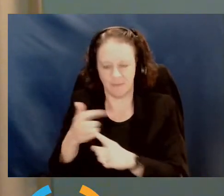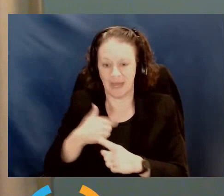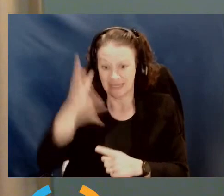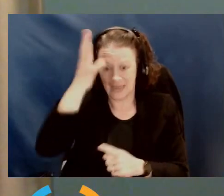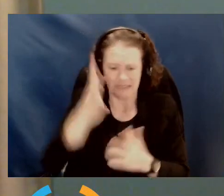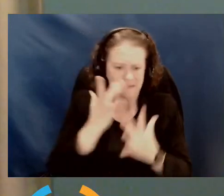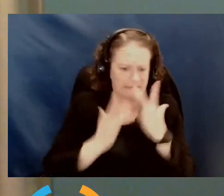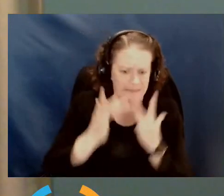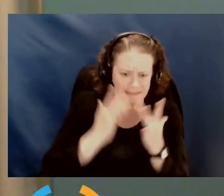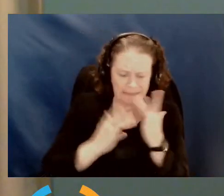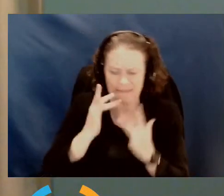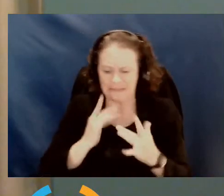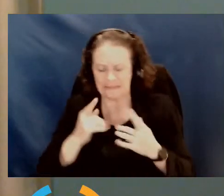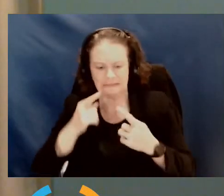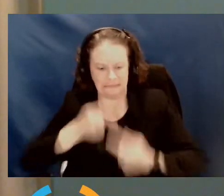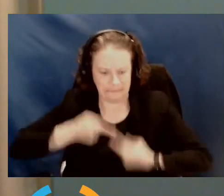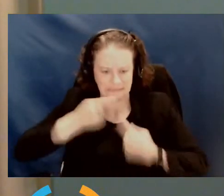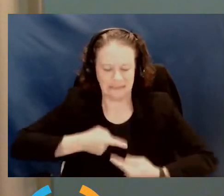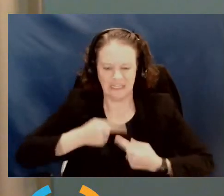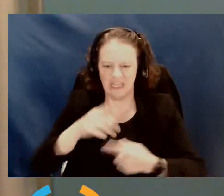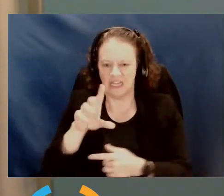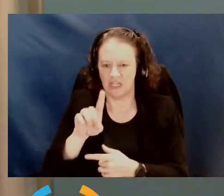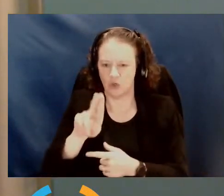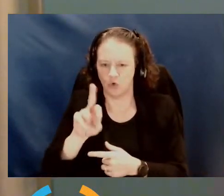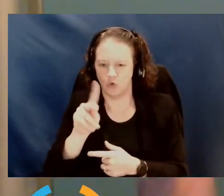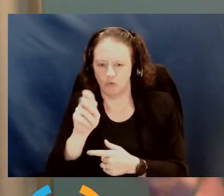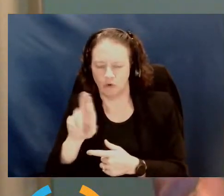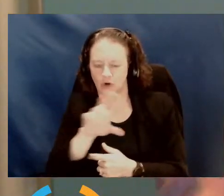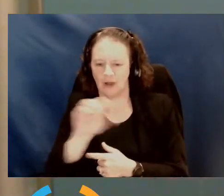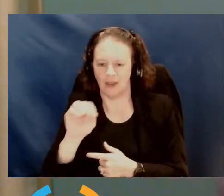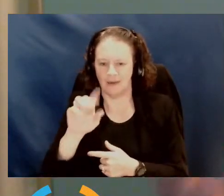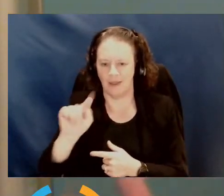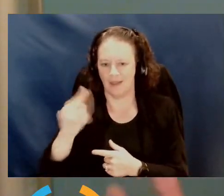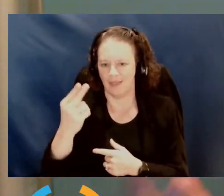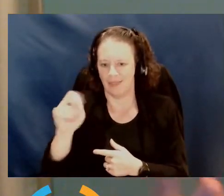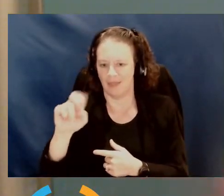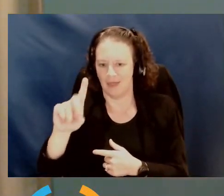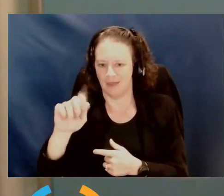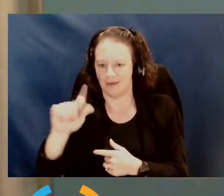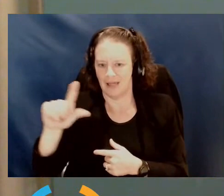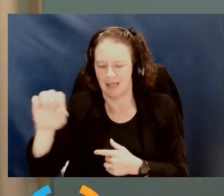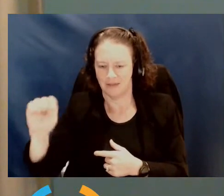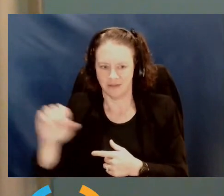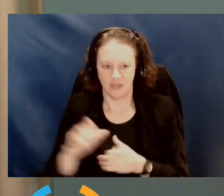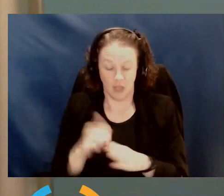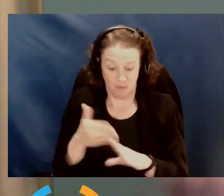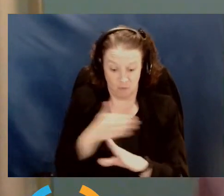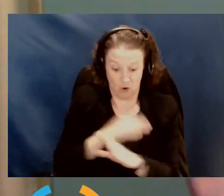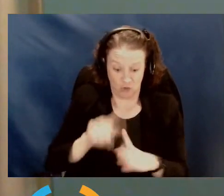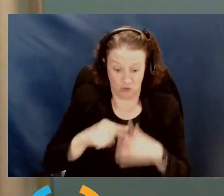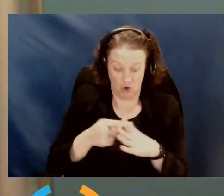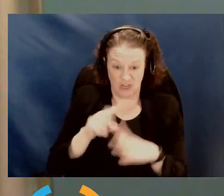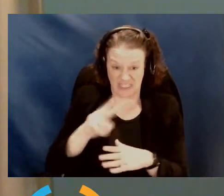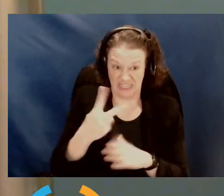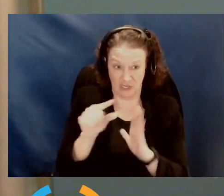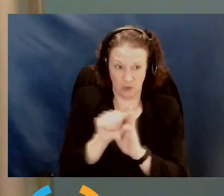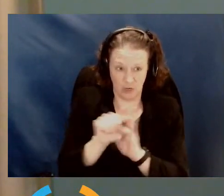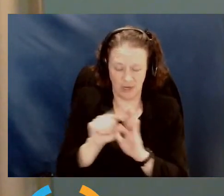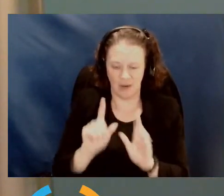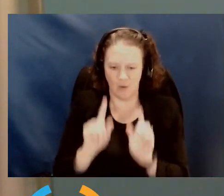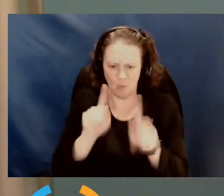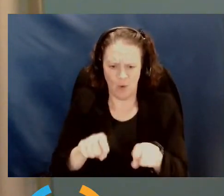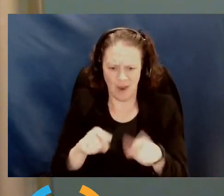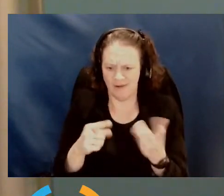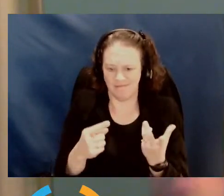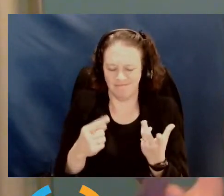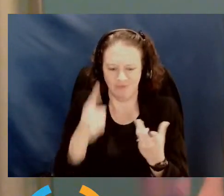before I started second grade, my dad took us on a 2-week camping trip. I remember catching crawdads in 8 Mile Creek